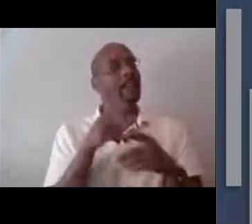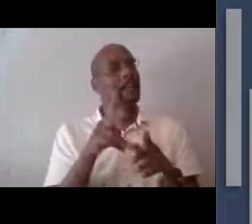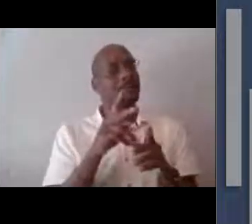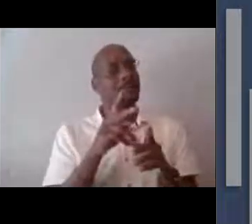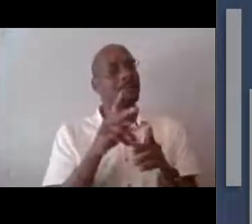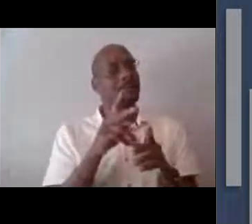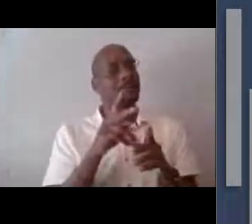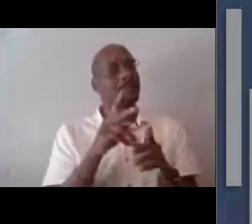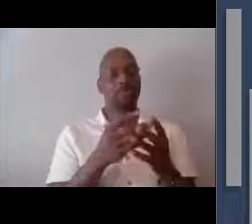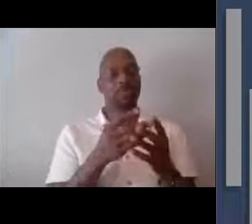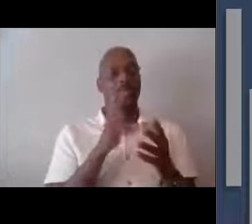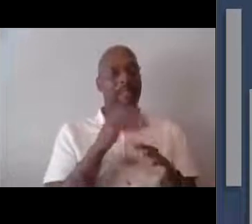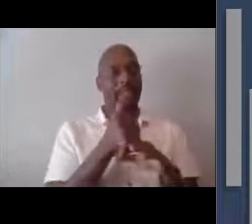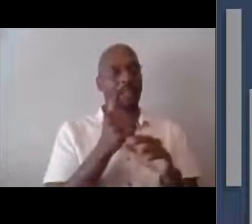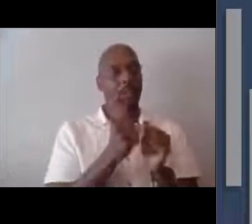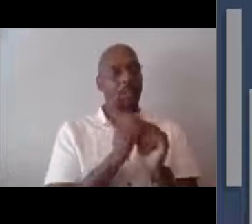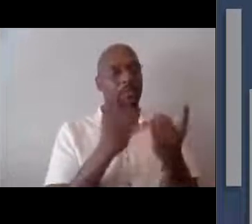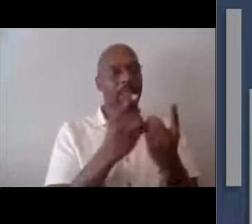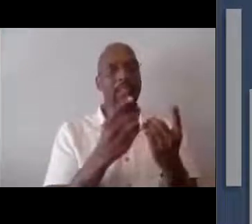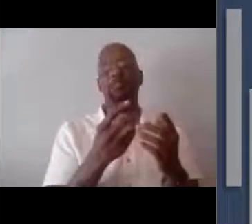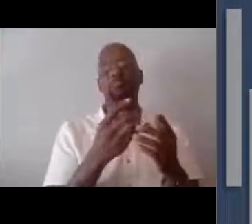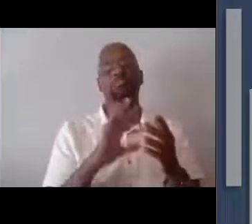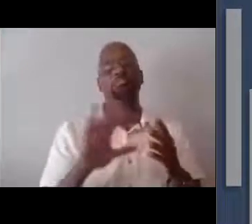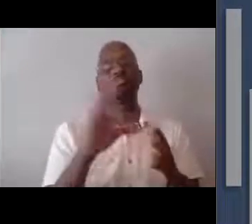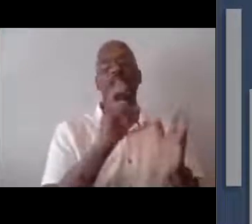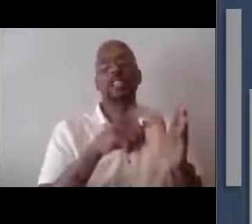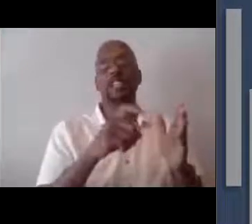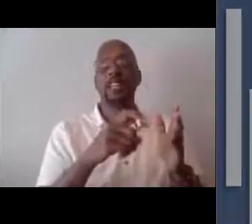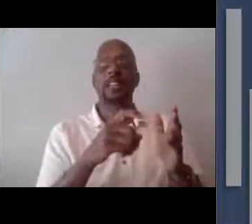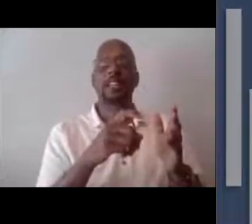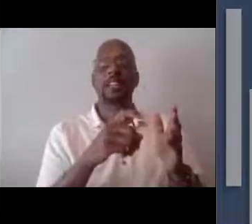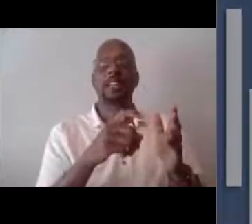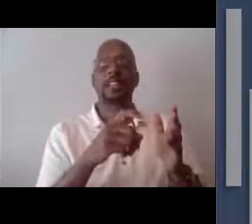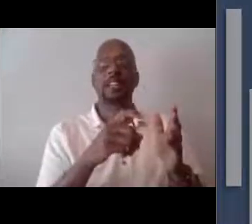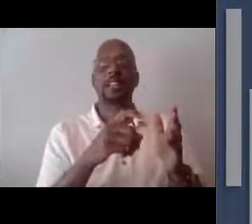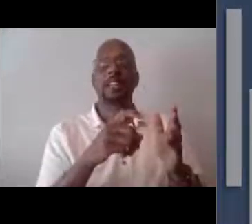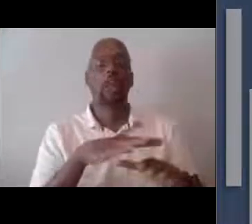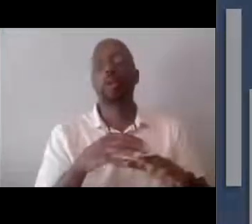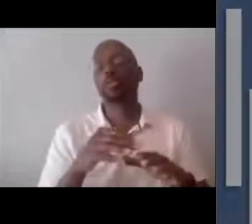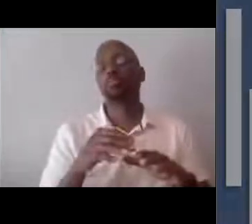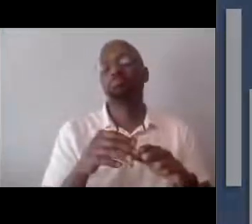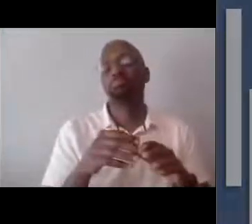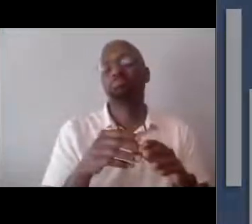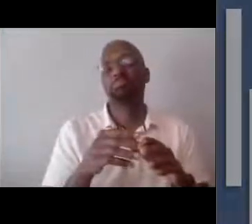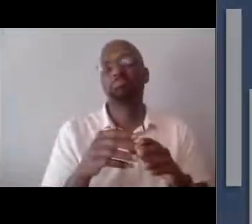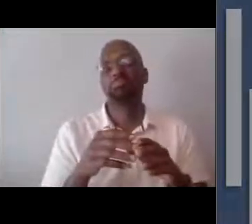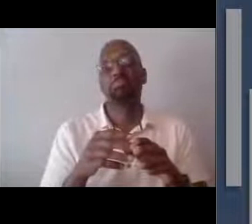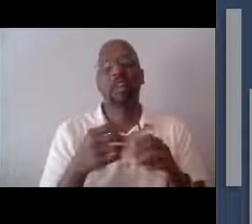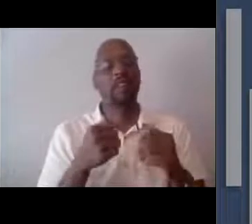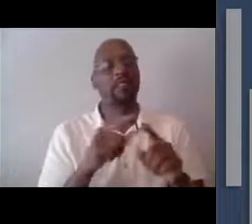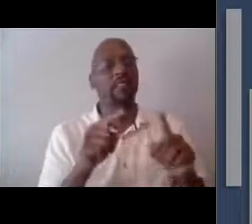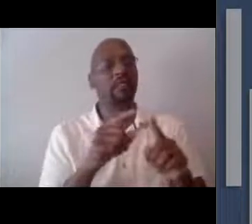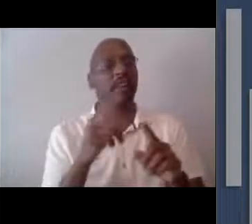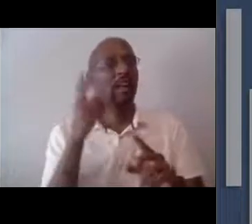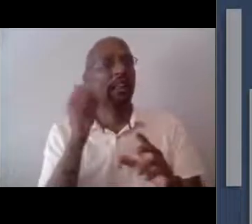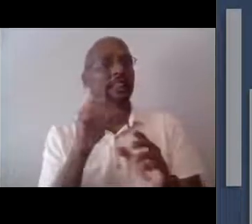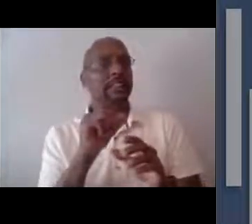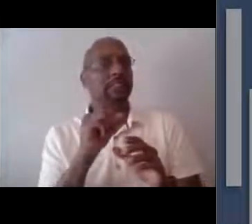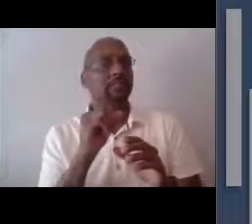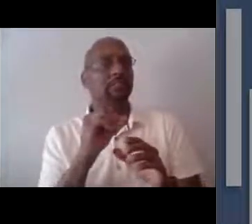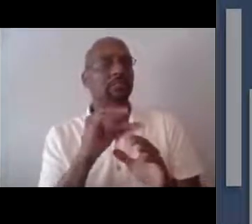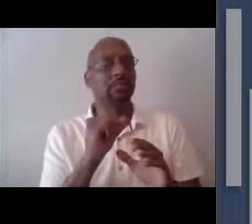staff, our district equity leads, and different local jurisdictions to have different listening sessions. So kind of starting with the space and